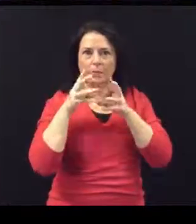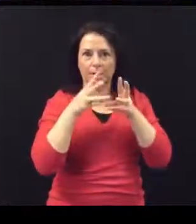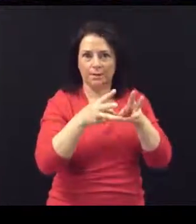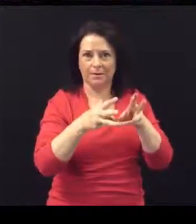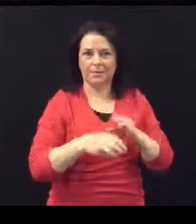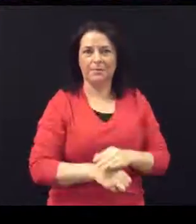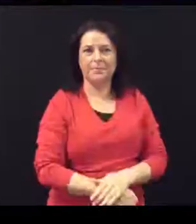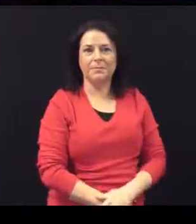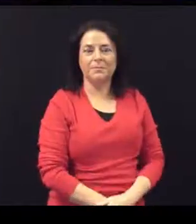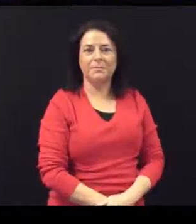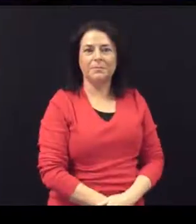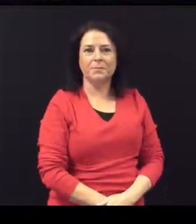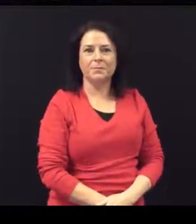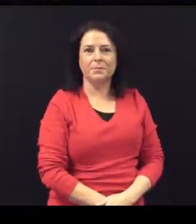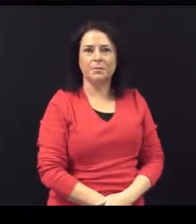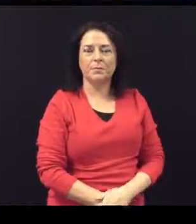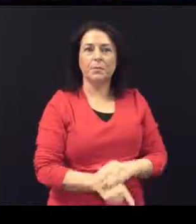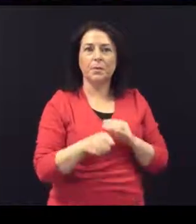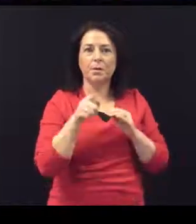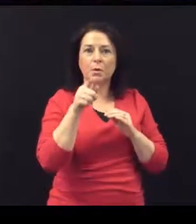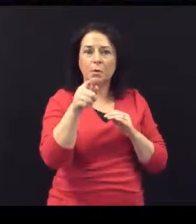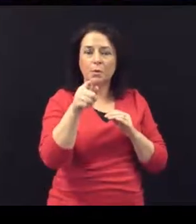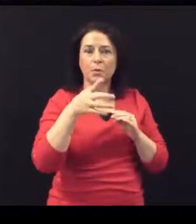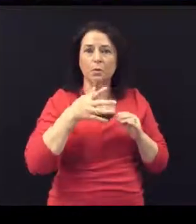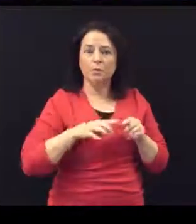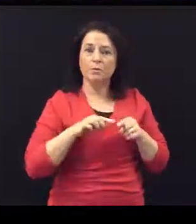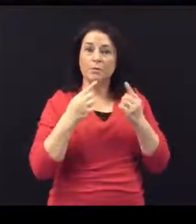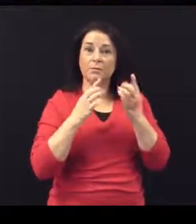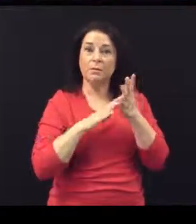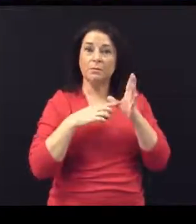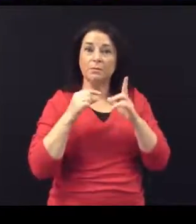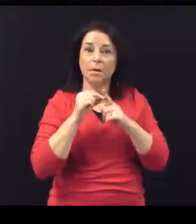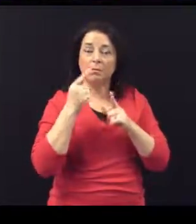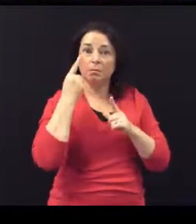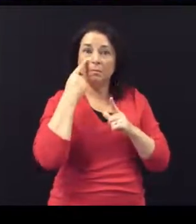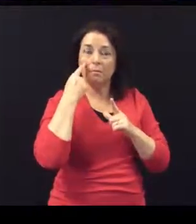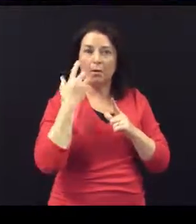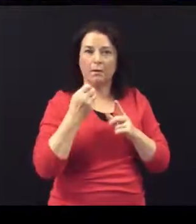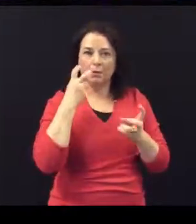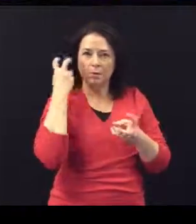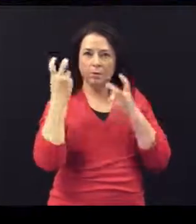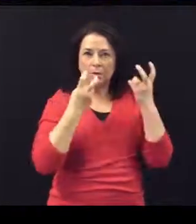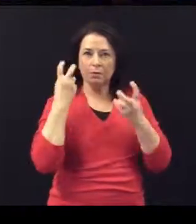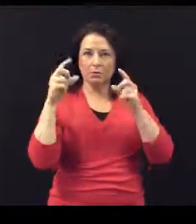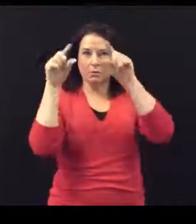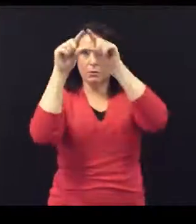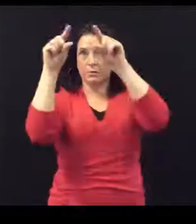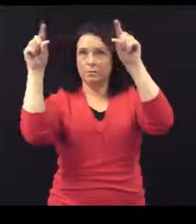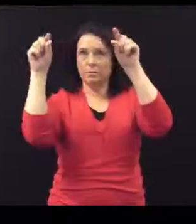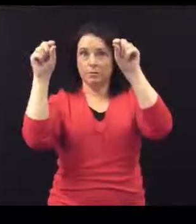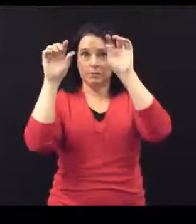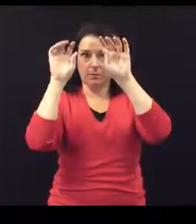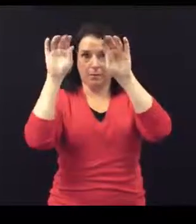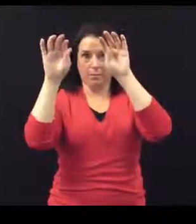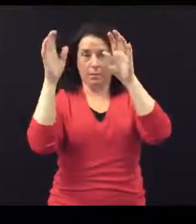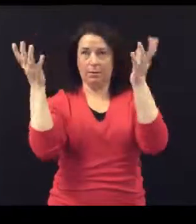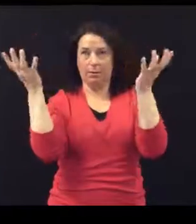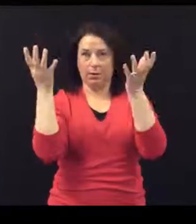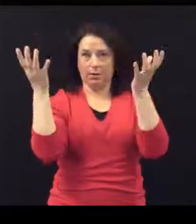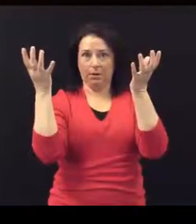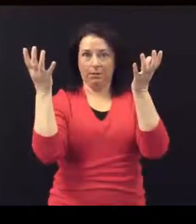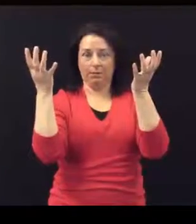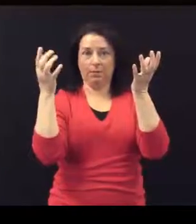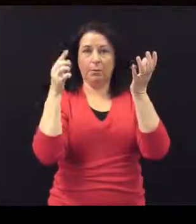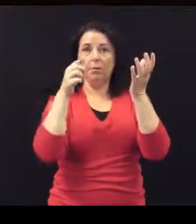similar tasks. If you want to view a map not at your current location, you can use the search box in the top right to type in the